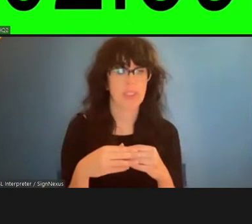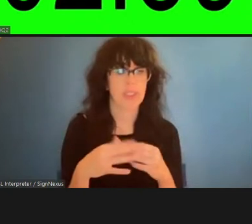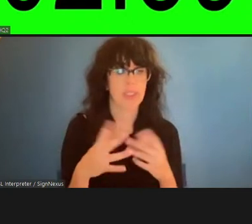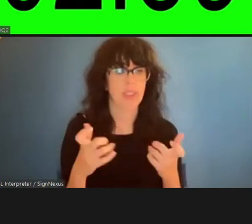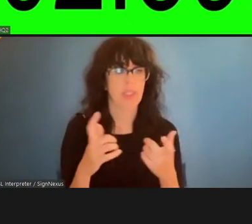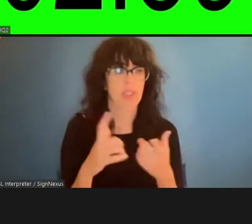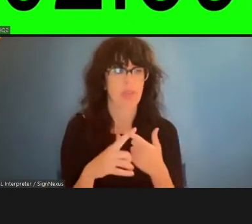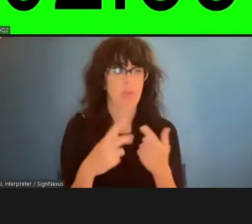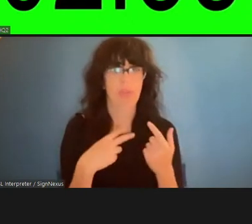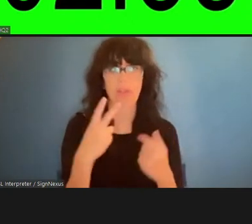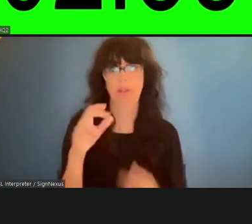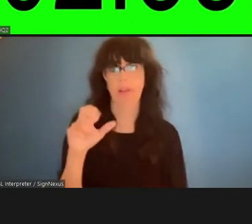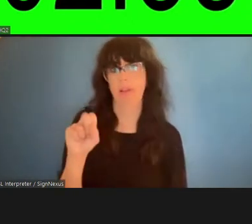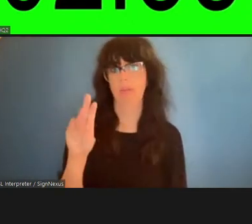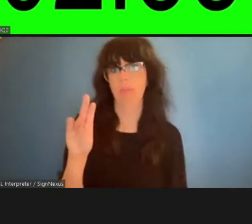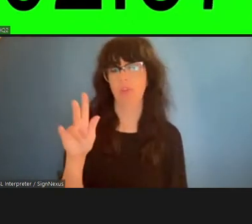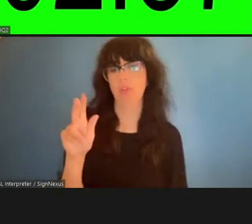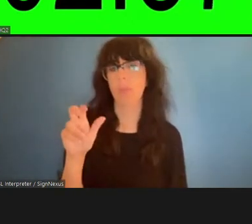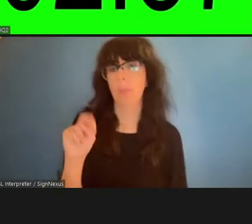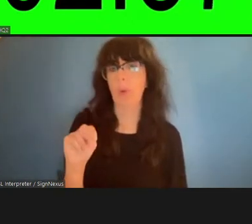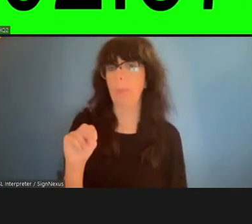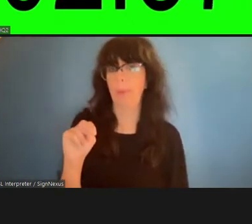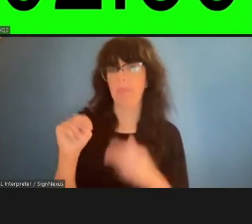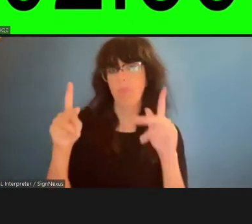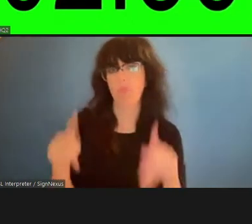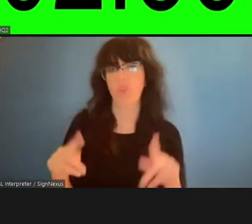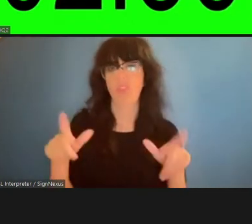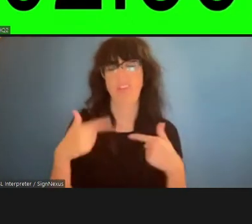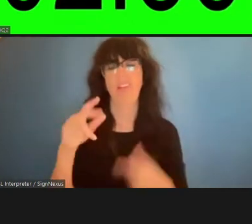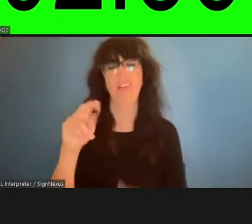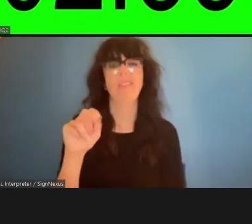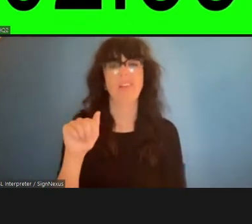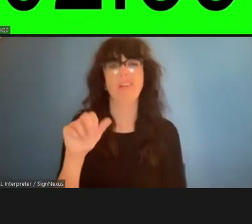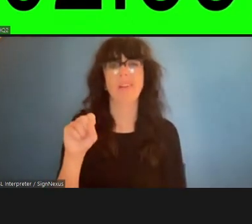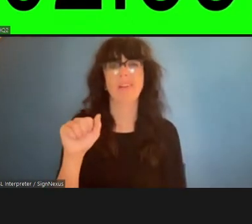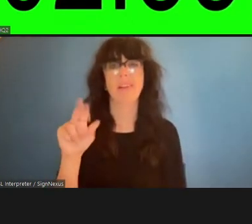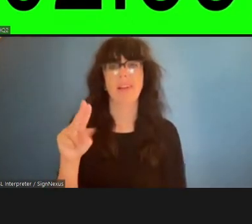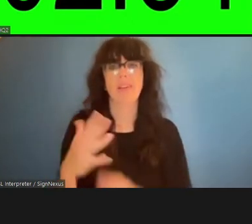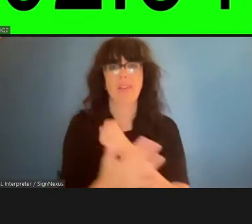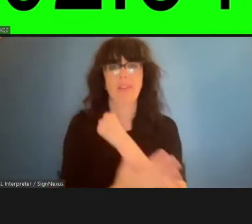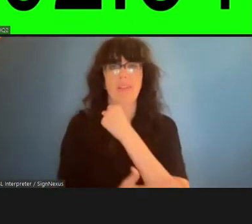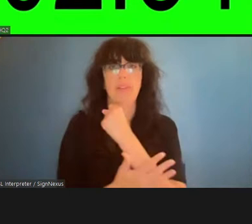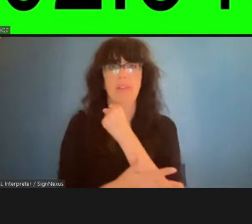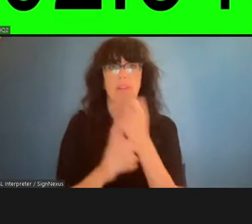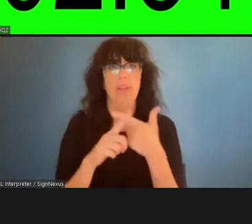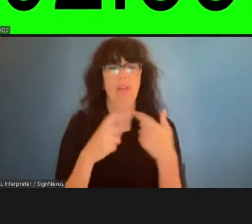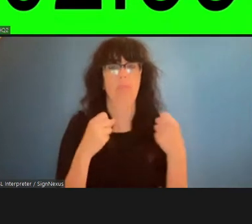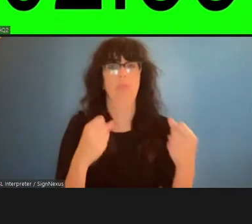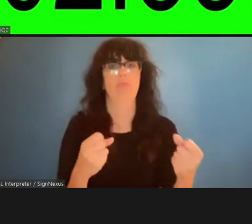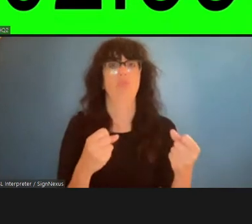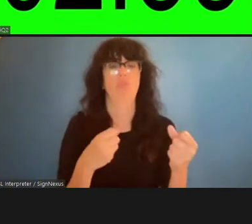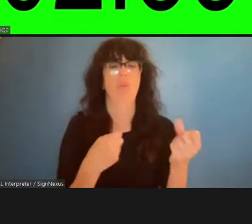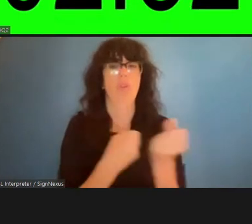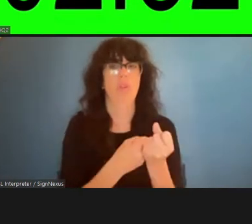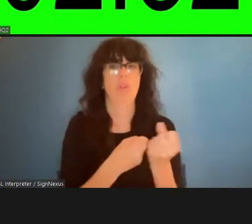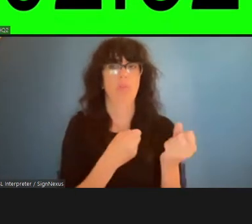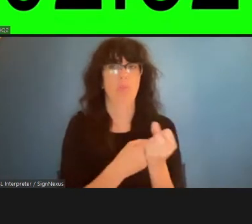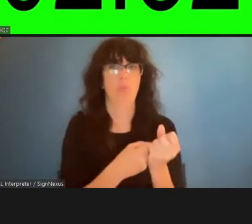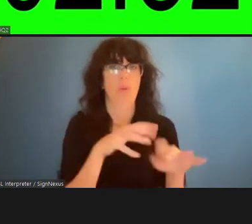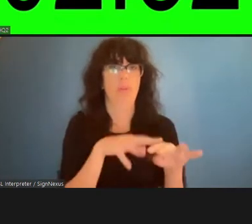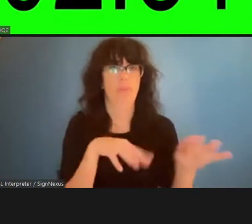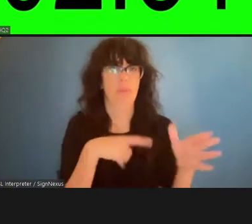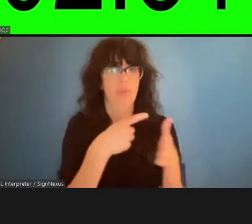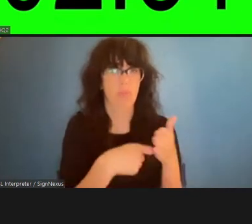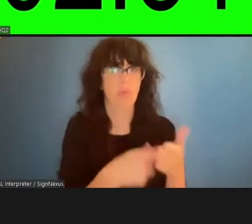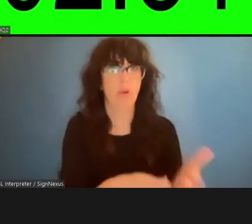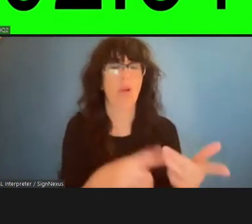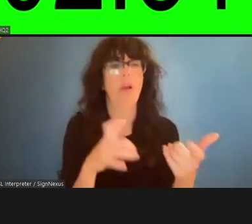i'm a suburban night i live in nassau county and i'm in strong support of congestion pricing and i want to give voice to